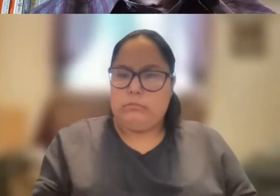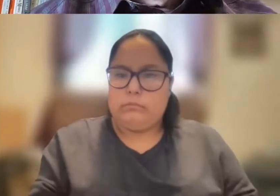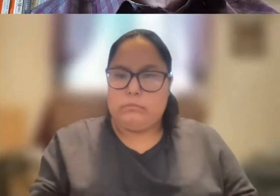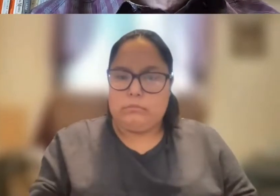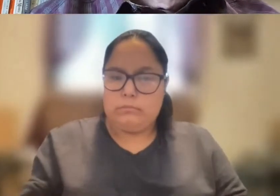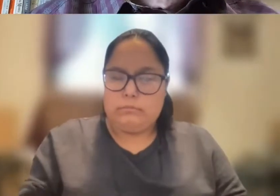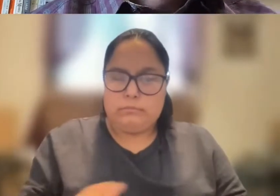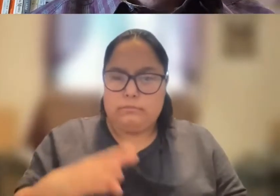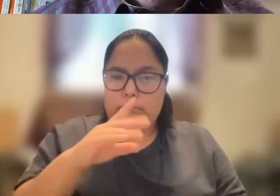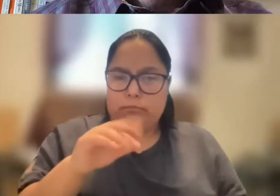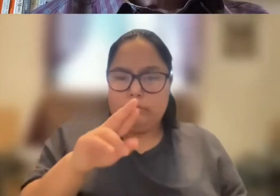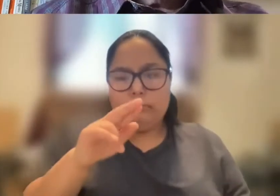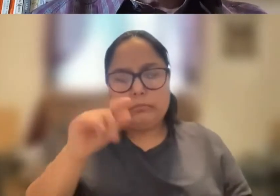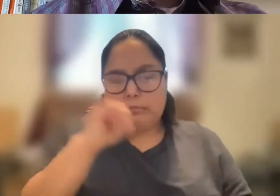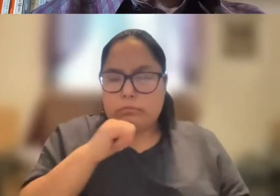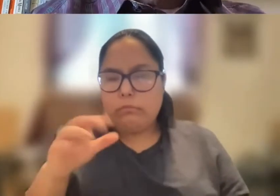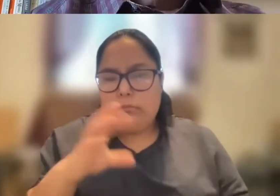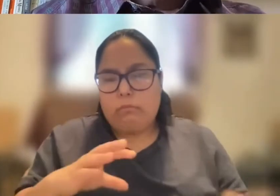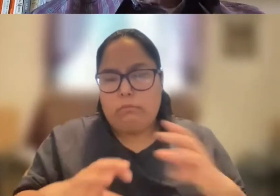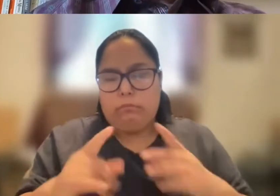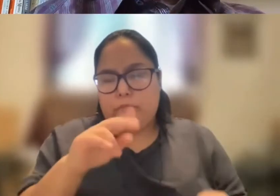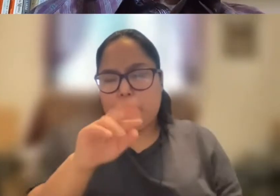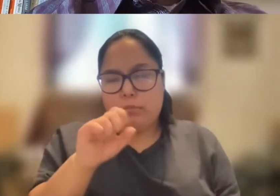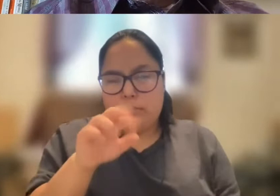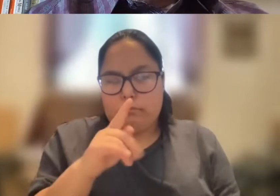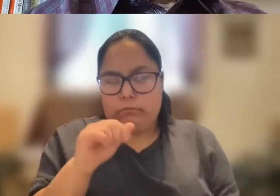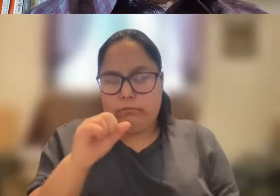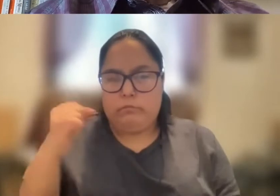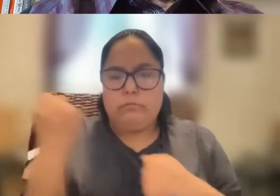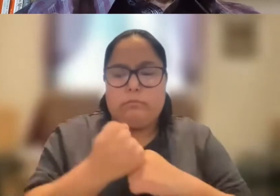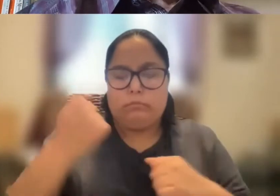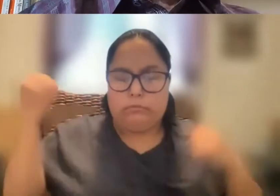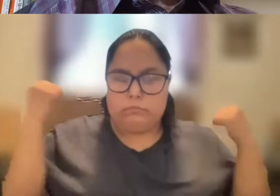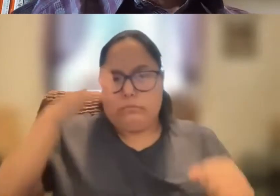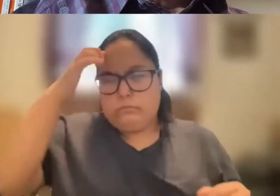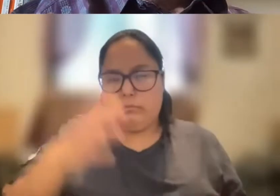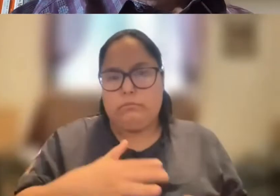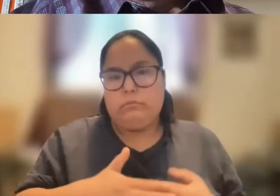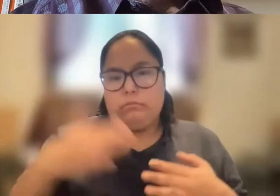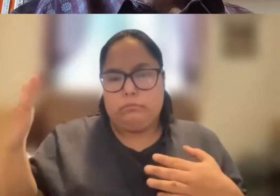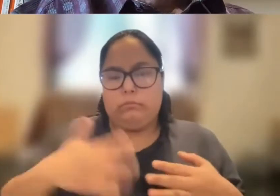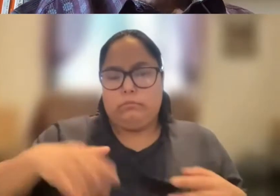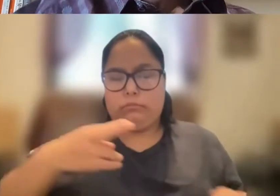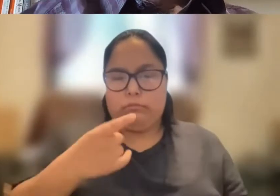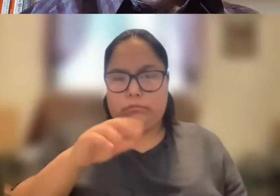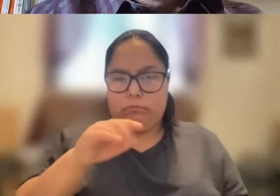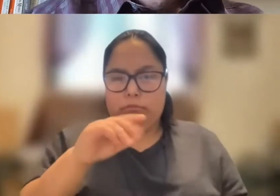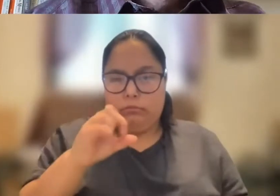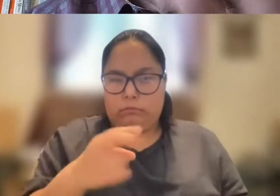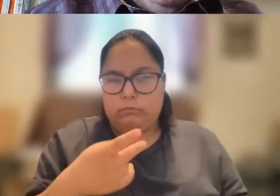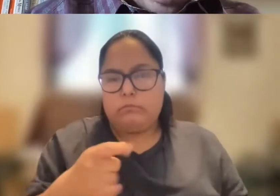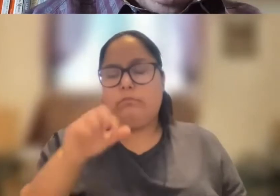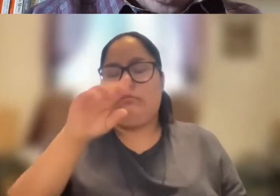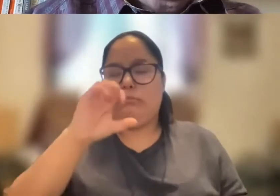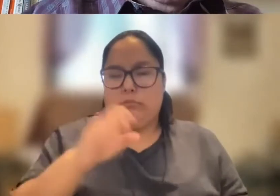an institution certainly of considerable power and not perhaps as overtly homophobic